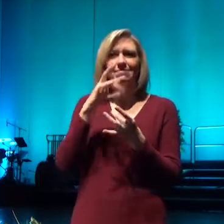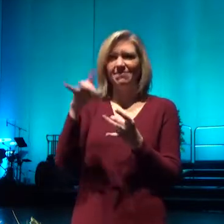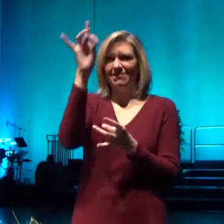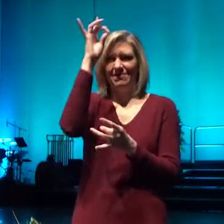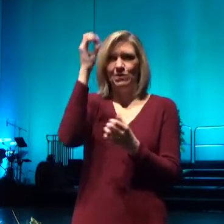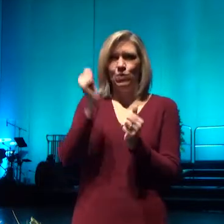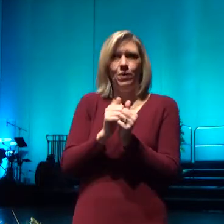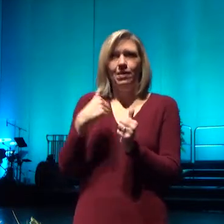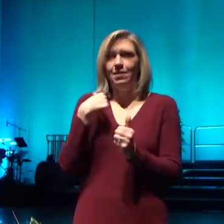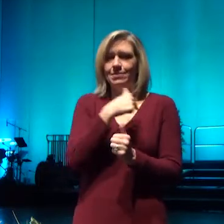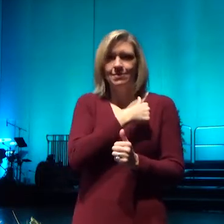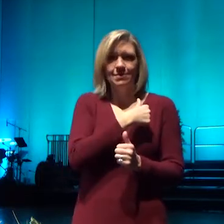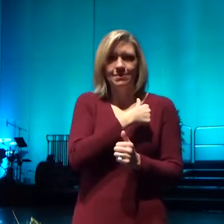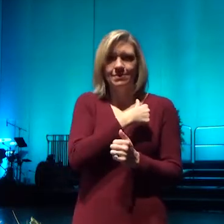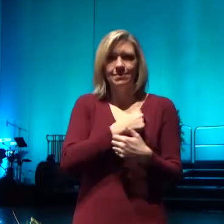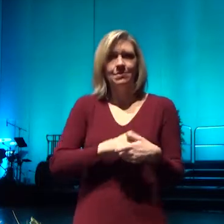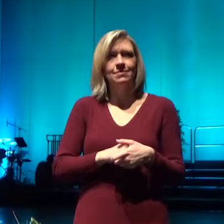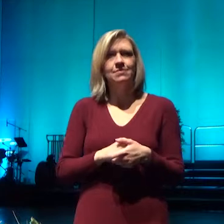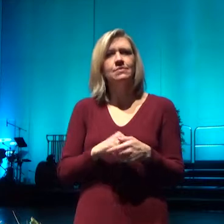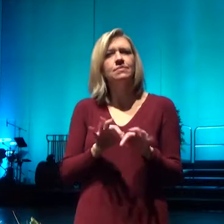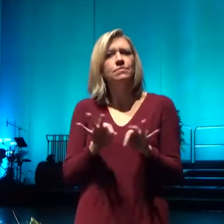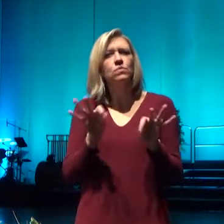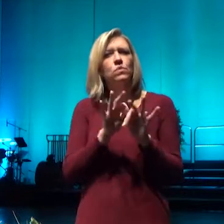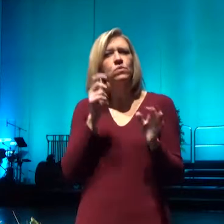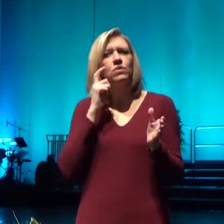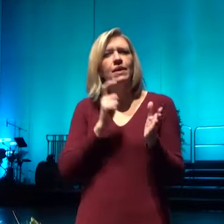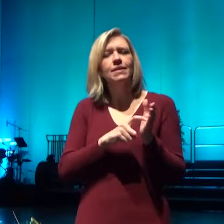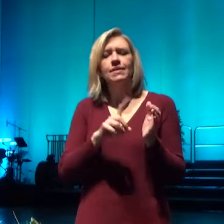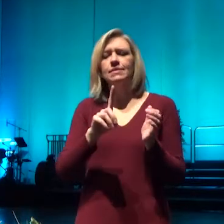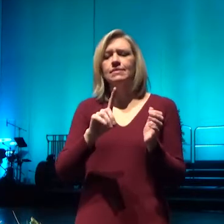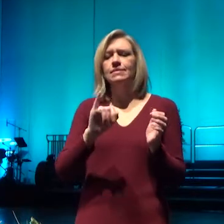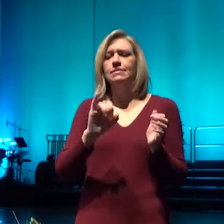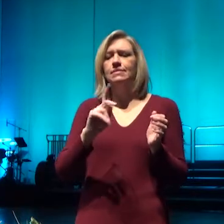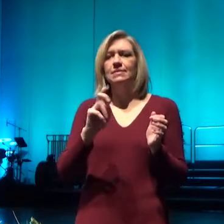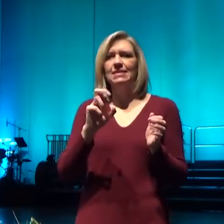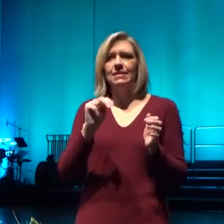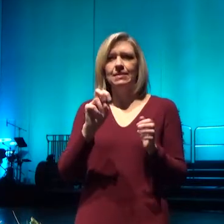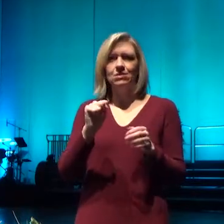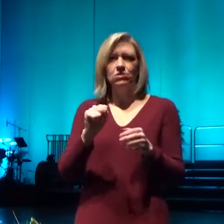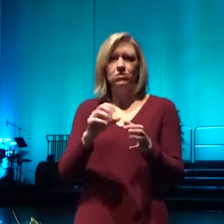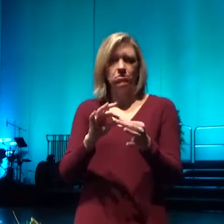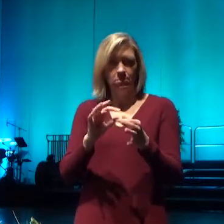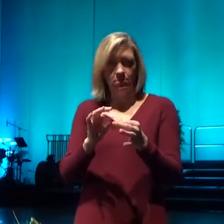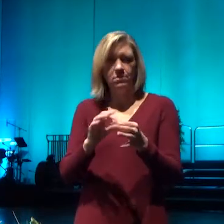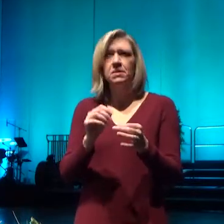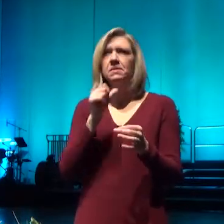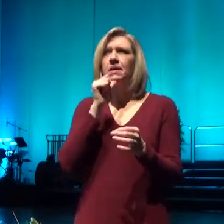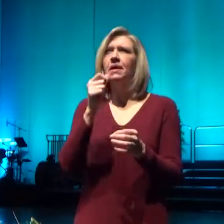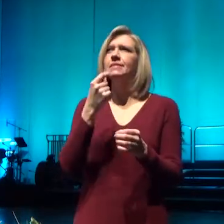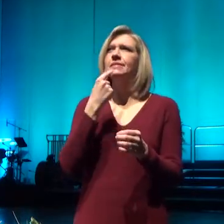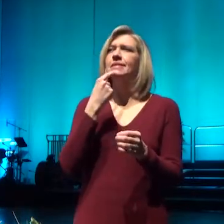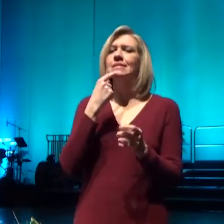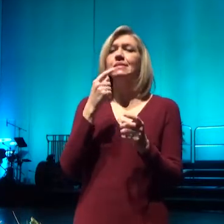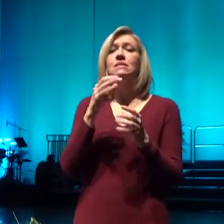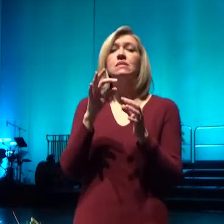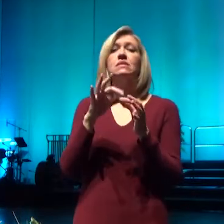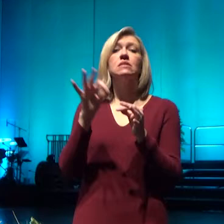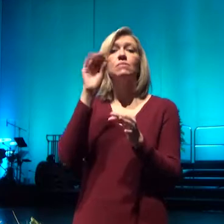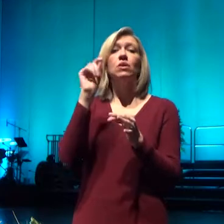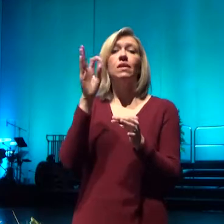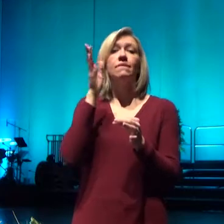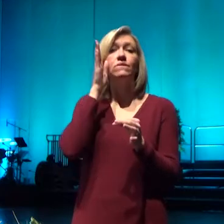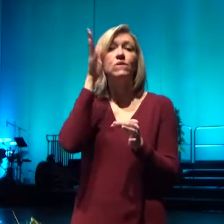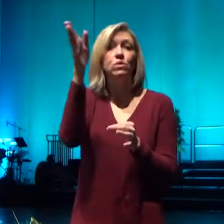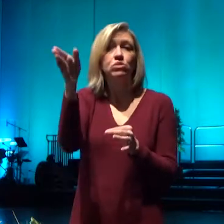us. And it's important to recognize that Dickens refers to the spirit not as the spirit of the future, but it's the spirit of